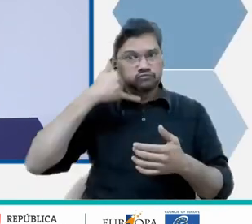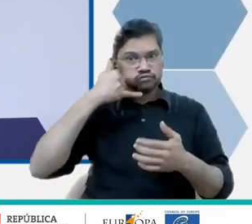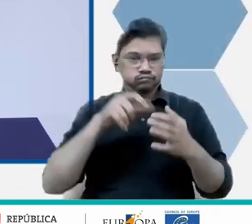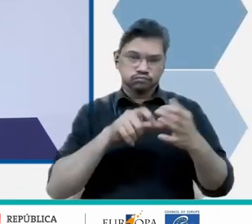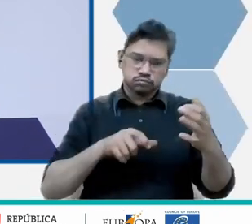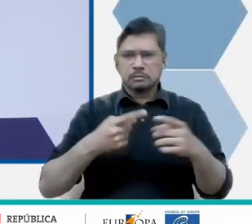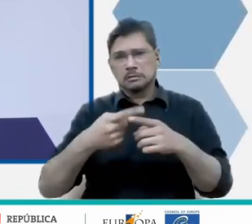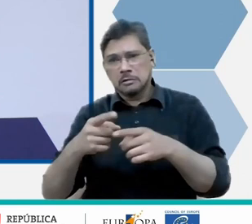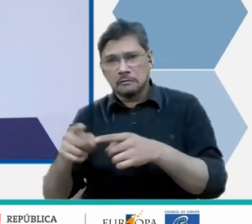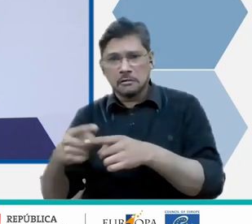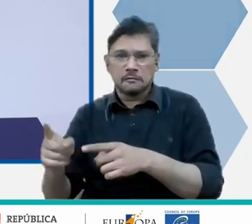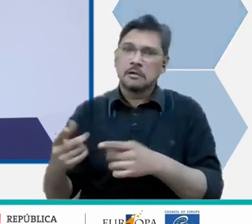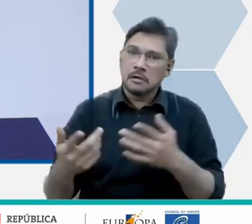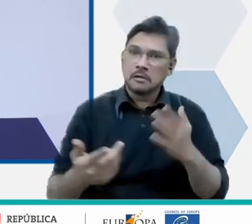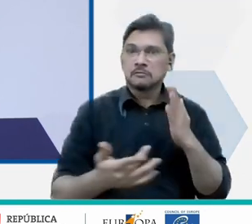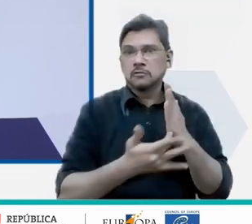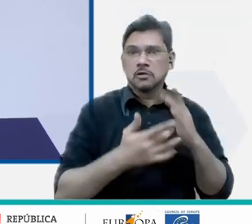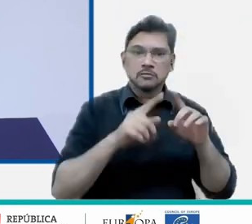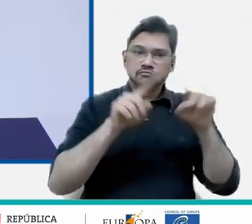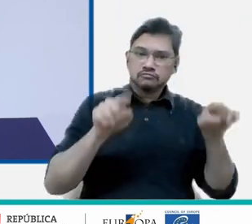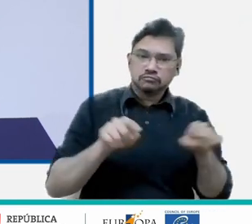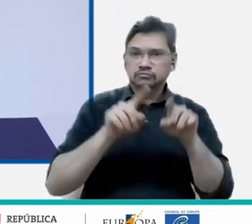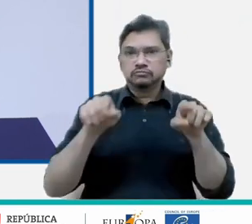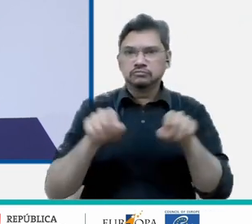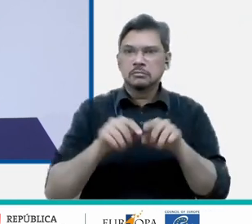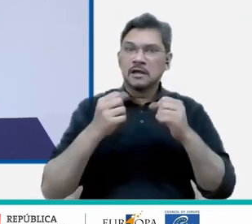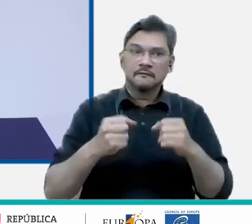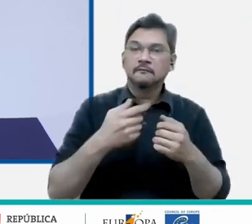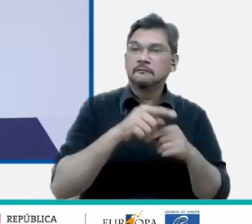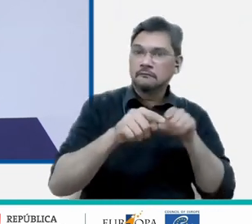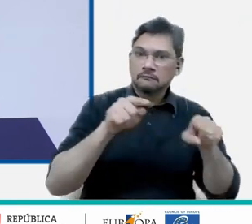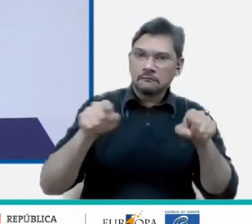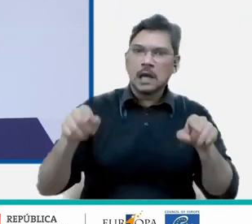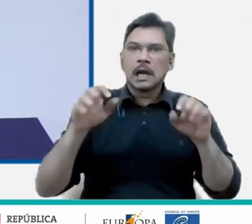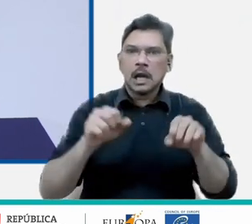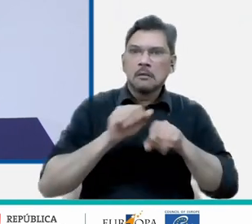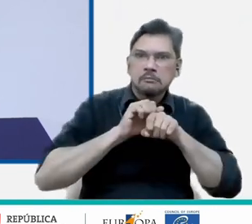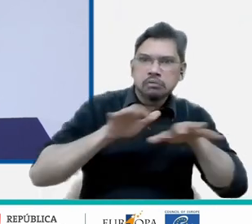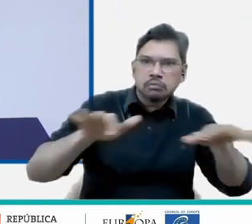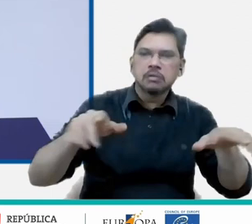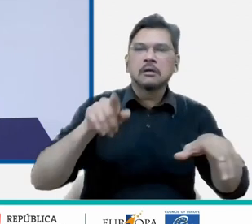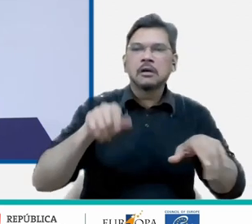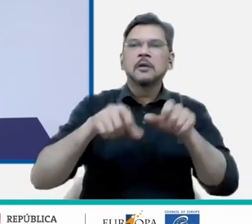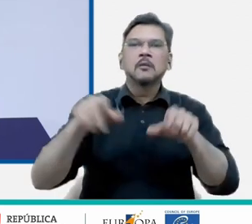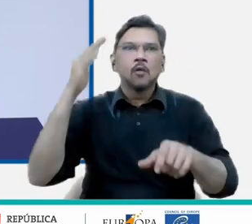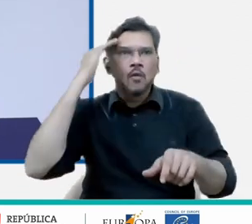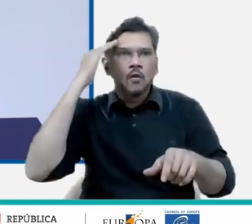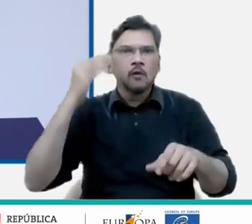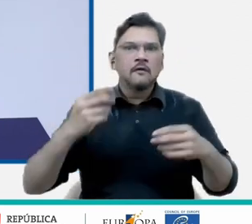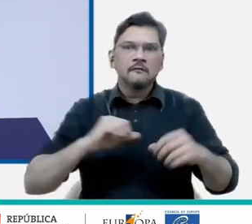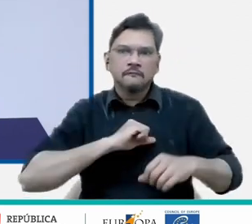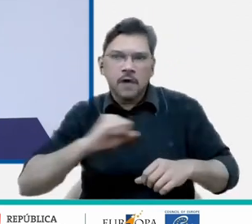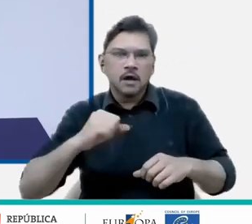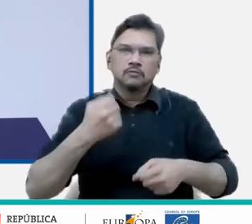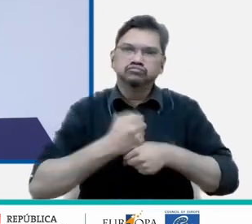to decide with all this information available in the geographic information system of the municipality. With this system,